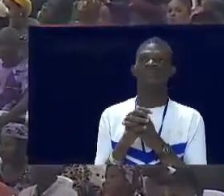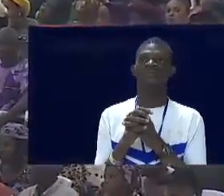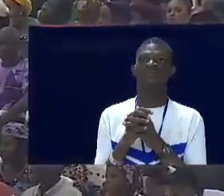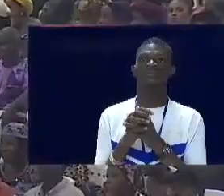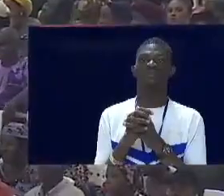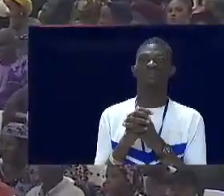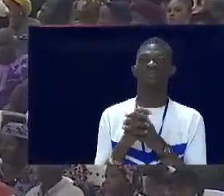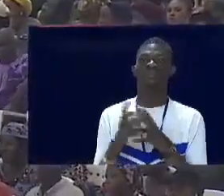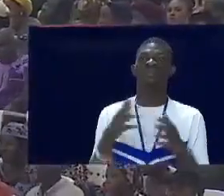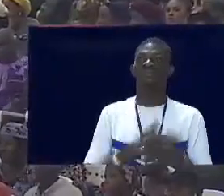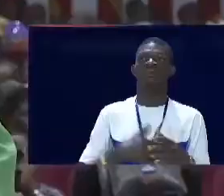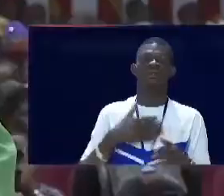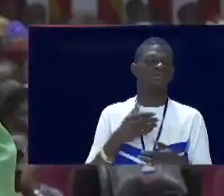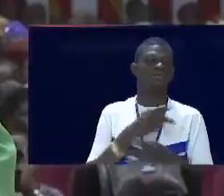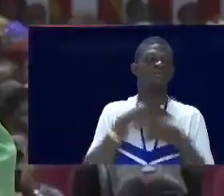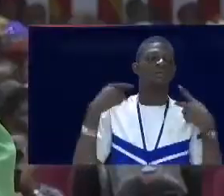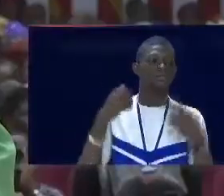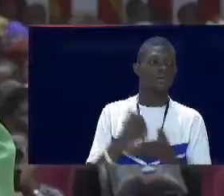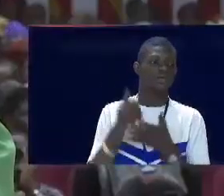Please help us.